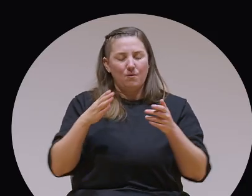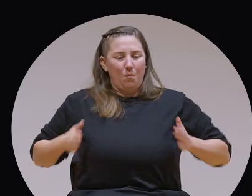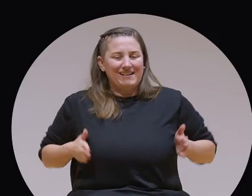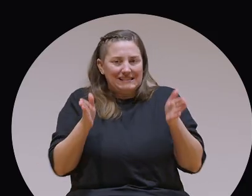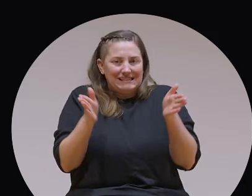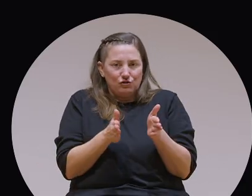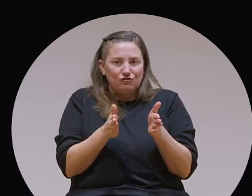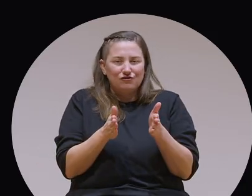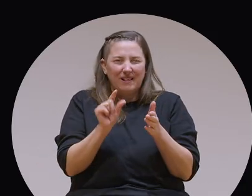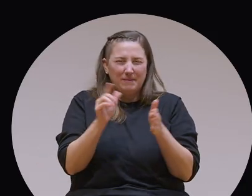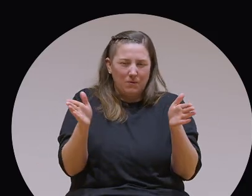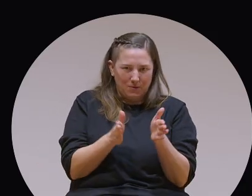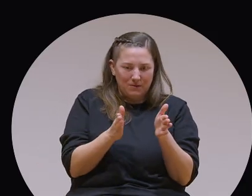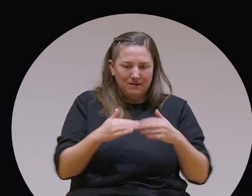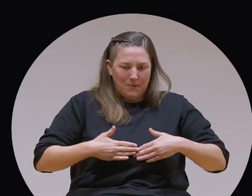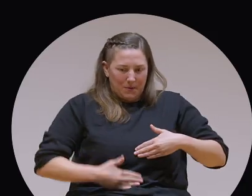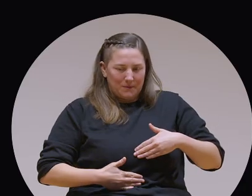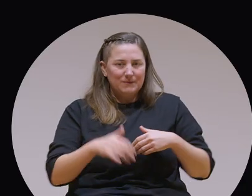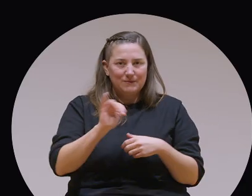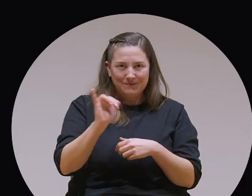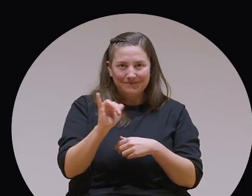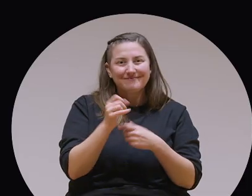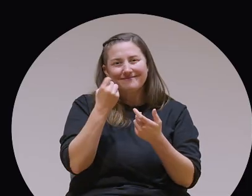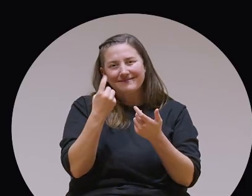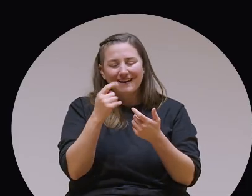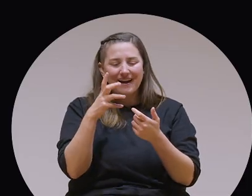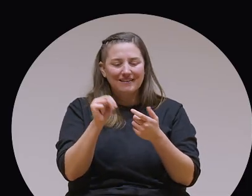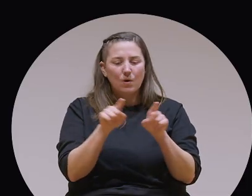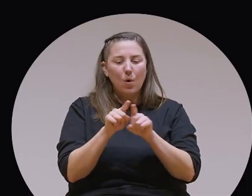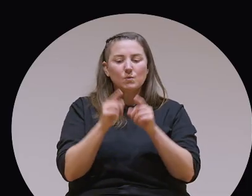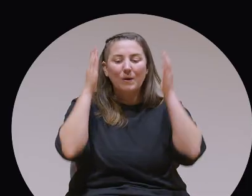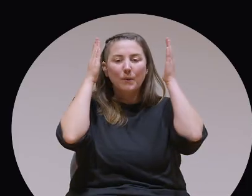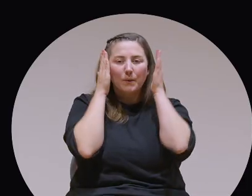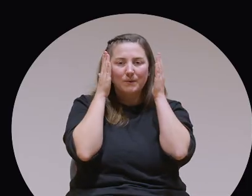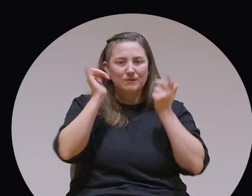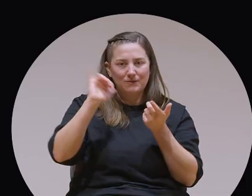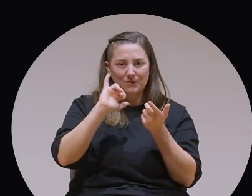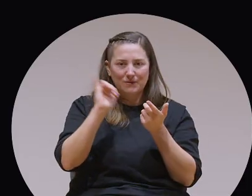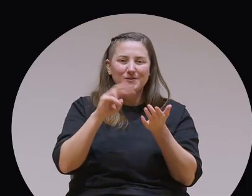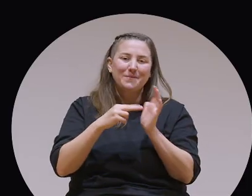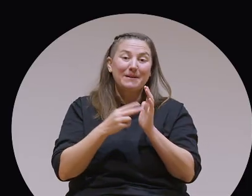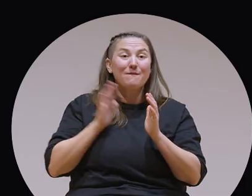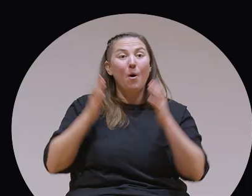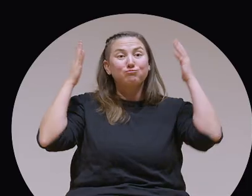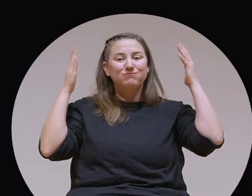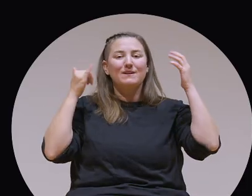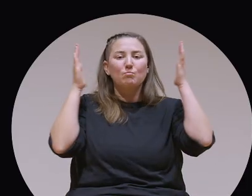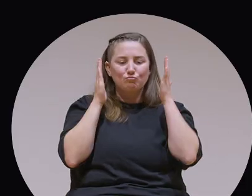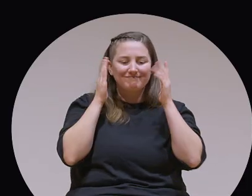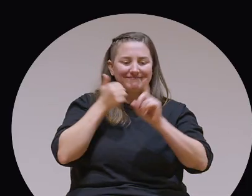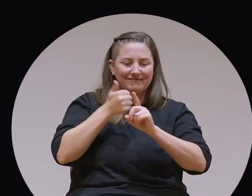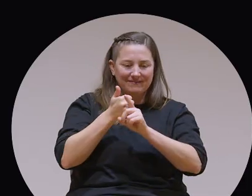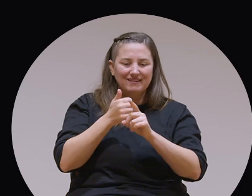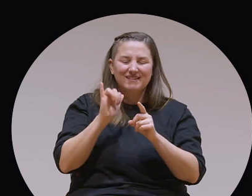made his waist smaller, took his belly in a little bit, and they devolumized his wig. So he's got a much smaller wig than he used to. So it was